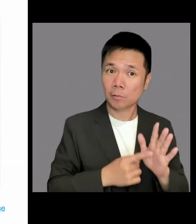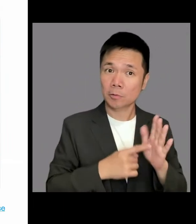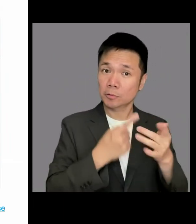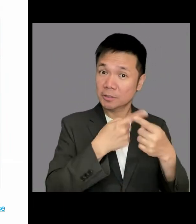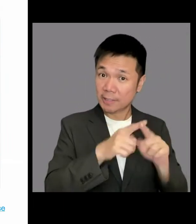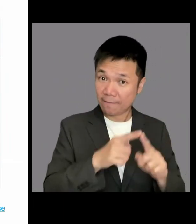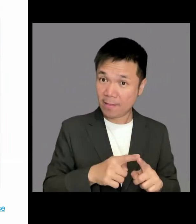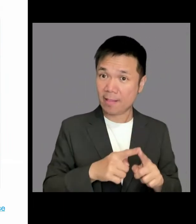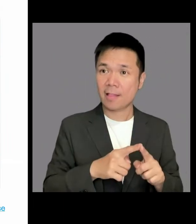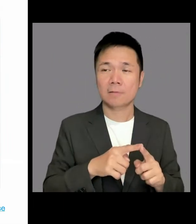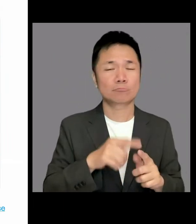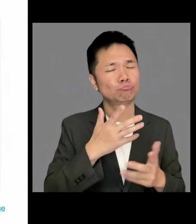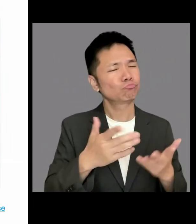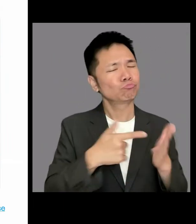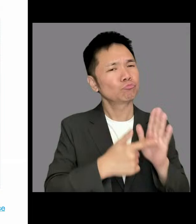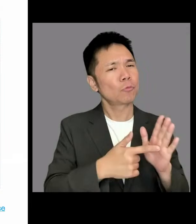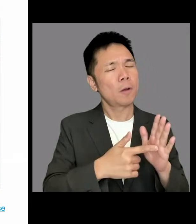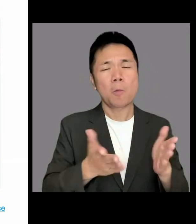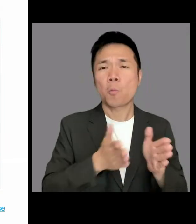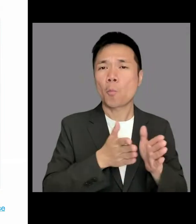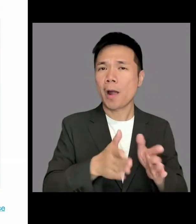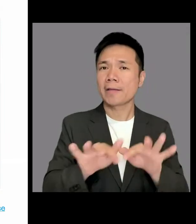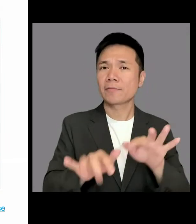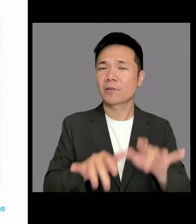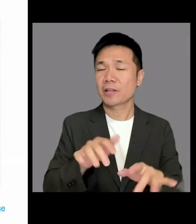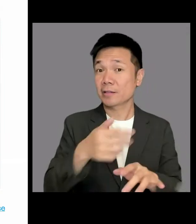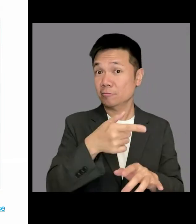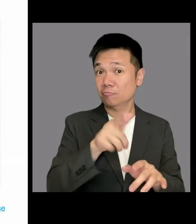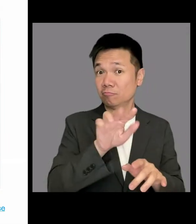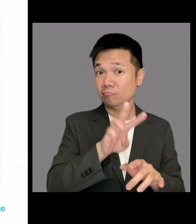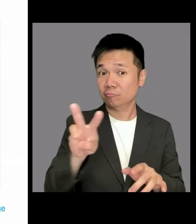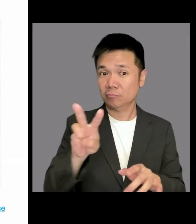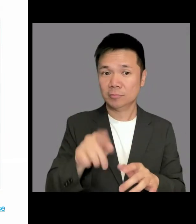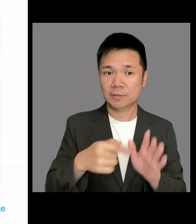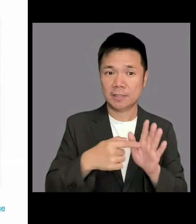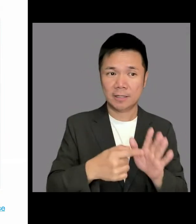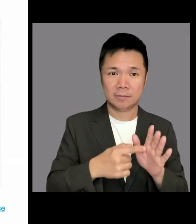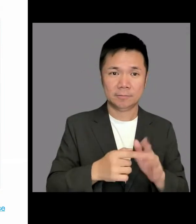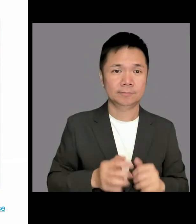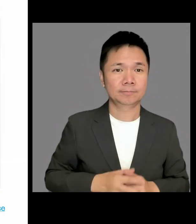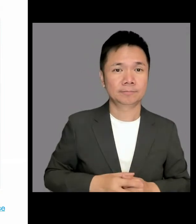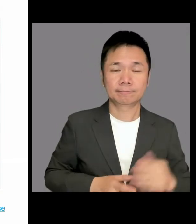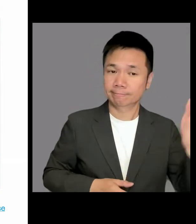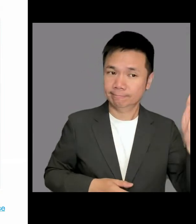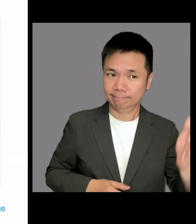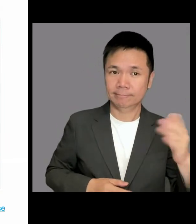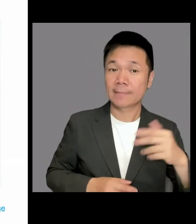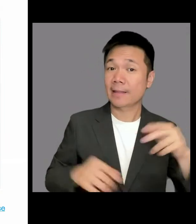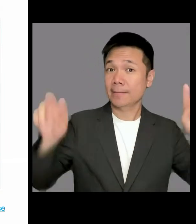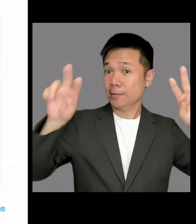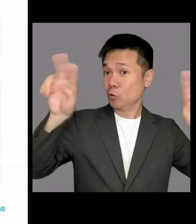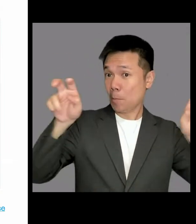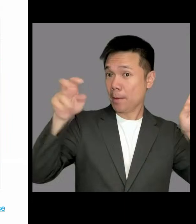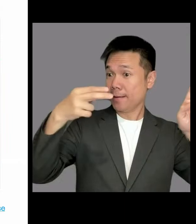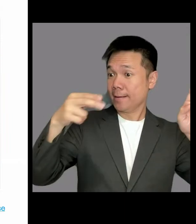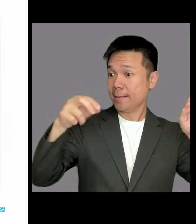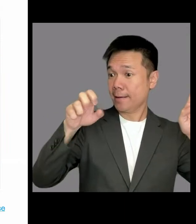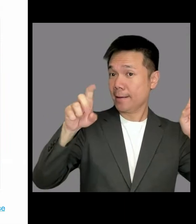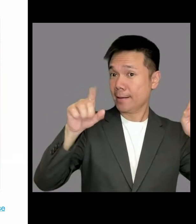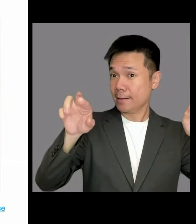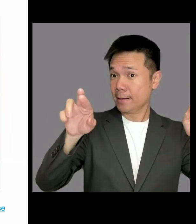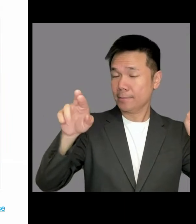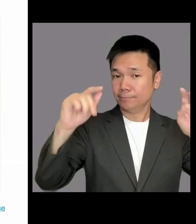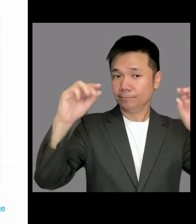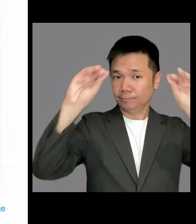different elements that would belong to that site. So things like the header tag would be the first item within the DOM,